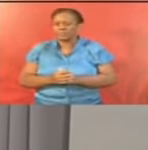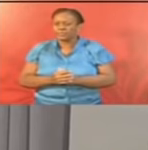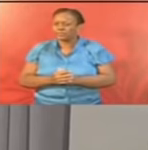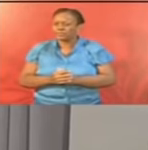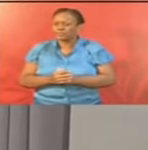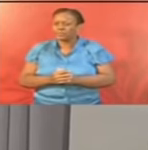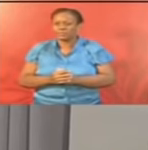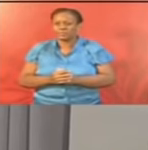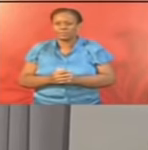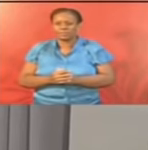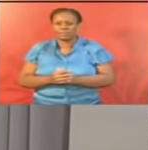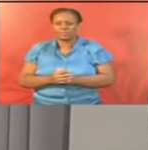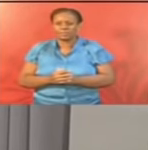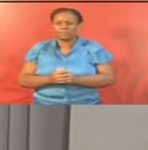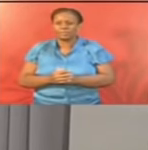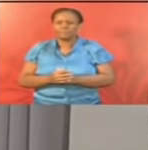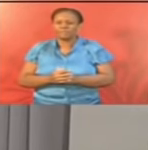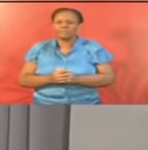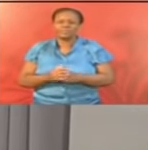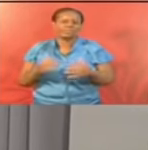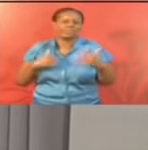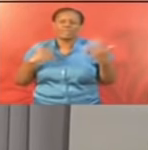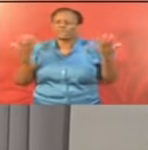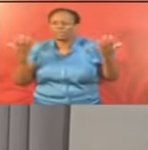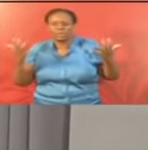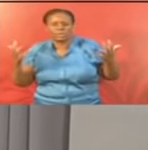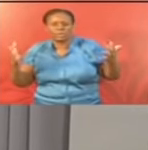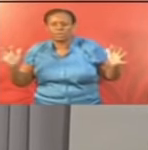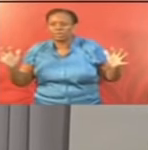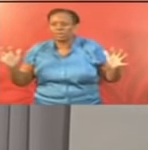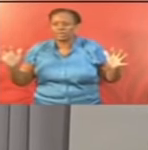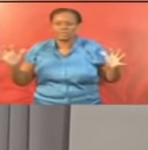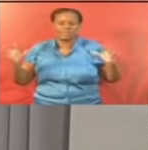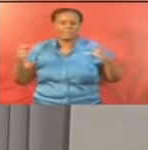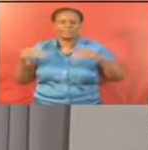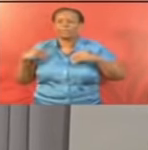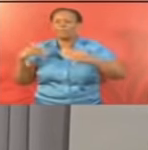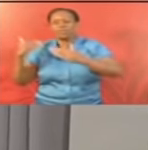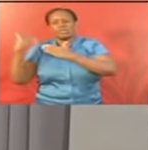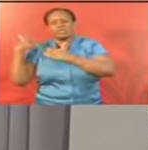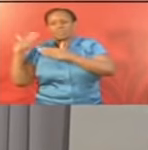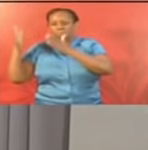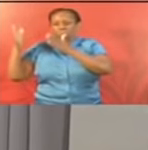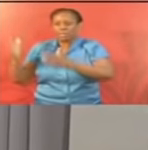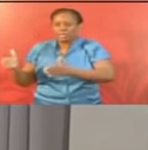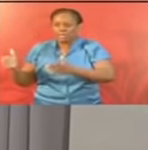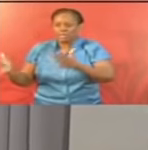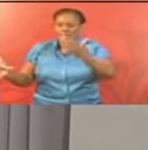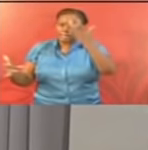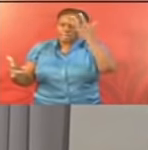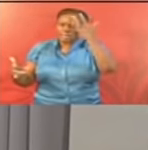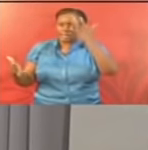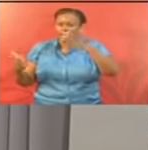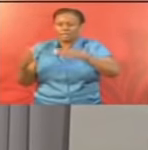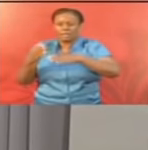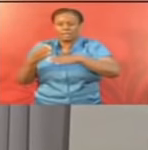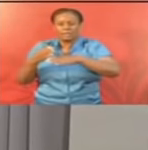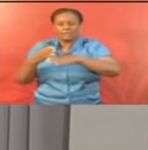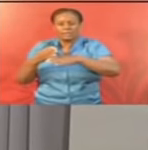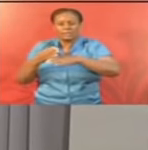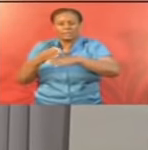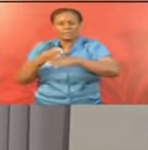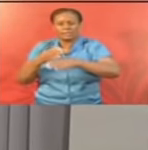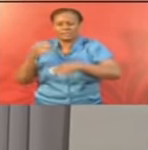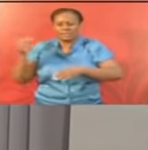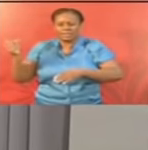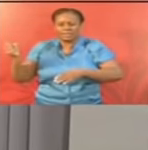responsibility of putting a recovered COVID patient into a setting where they may have a chance of contracting